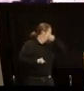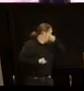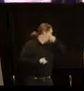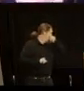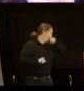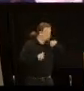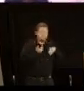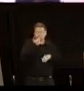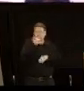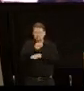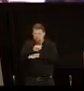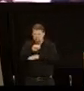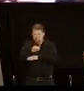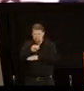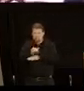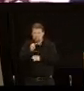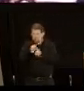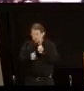Good evening, everybody.